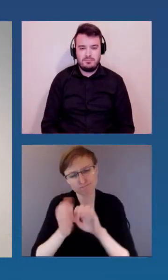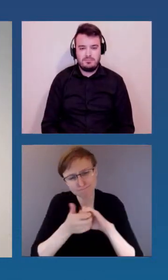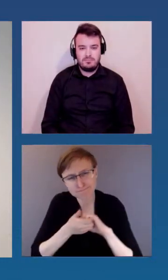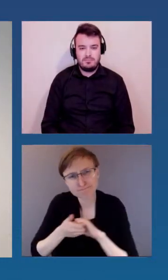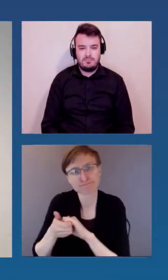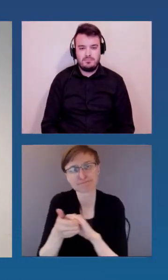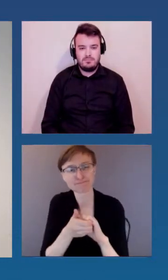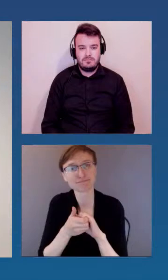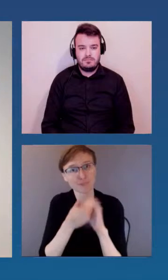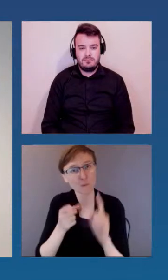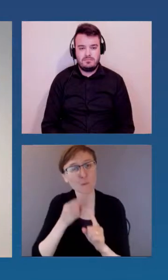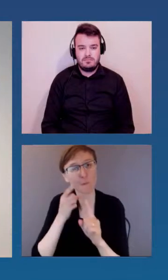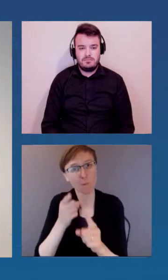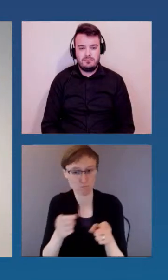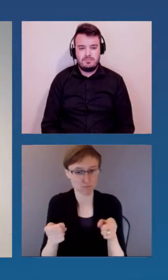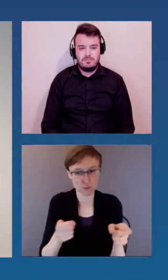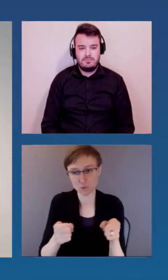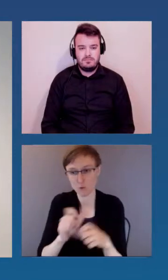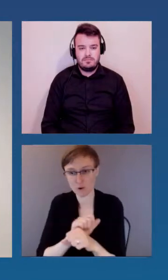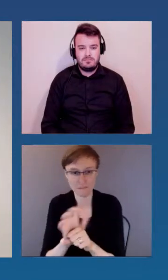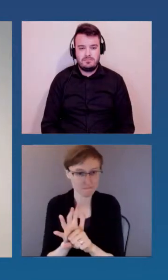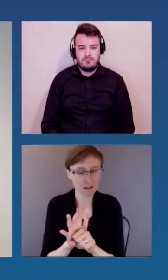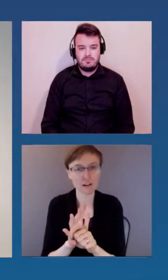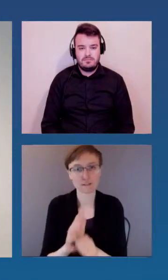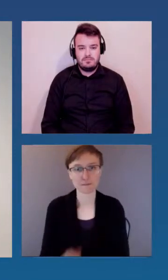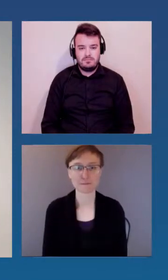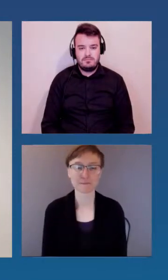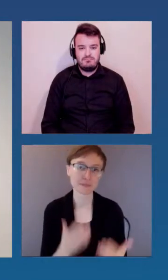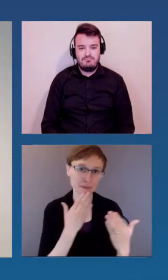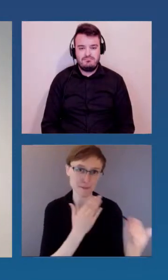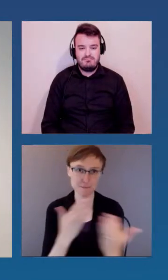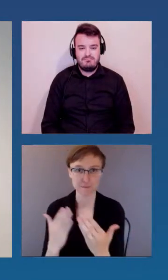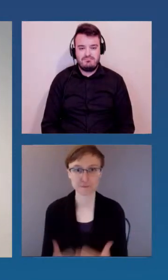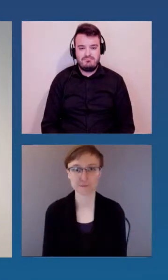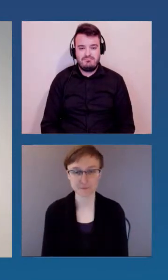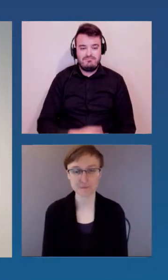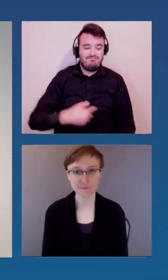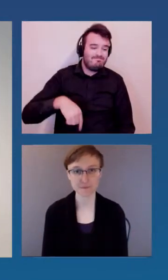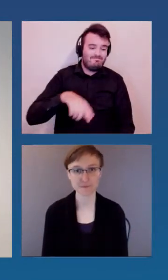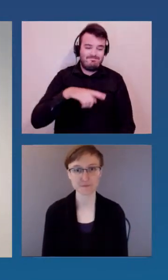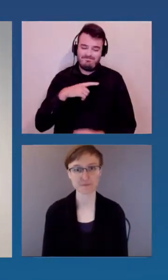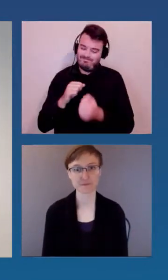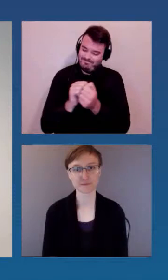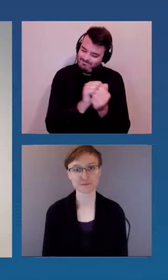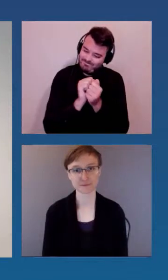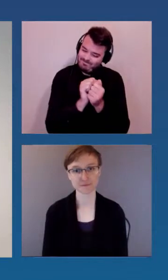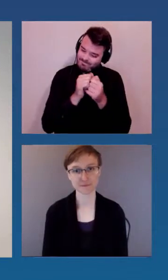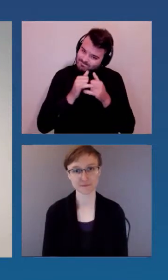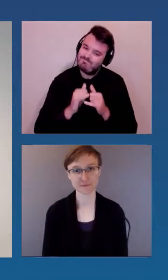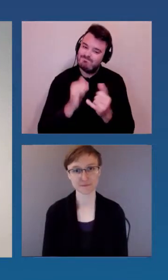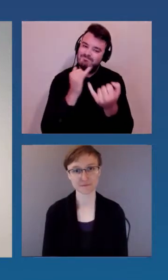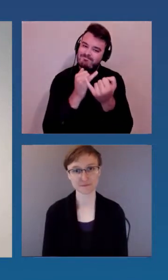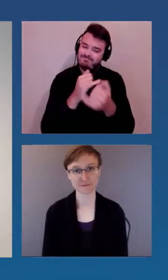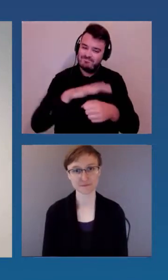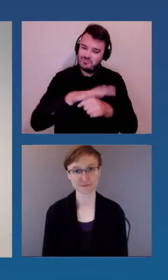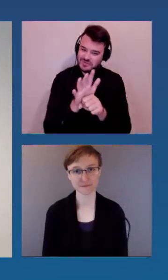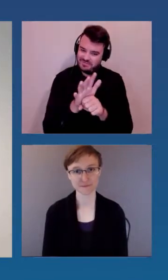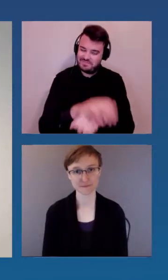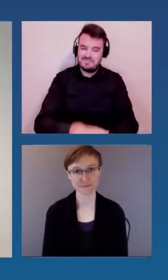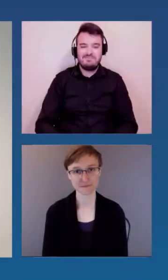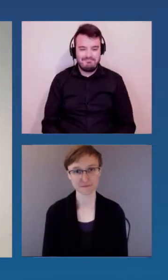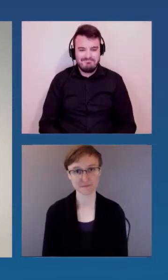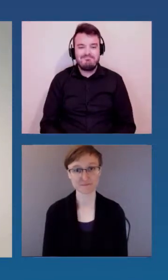of anxiety right now in our community. And so we want you to know as students that it's okay not to feel okay and that there are supports